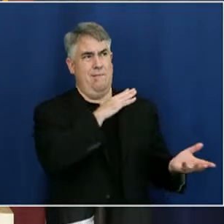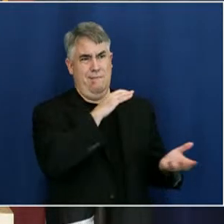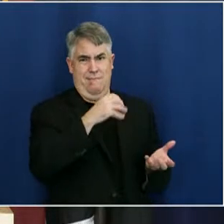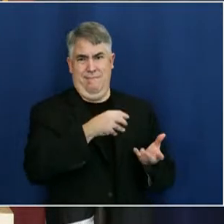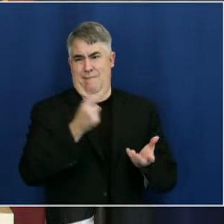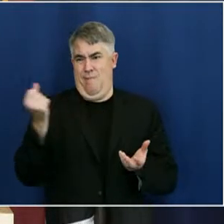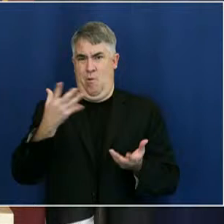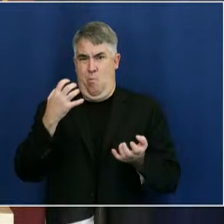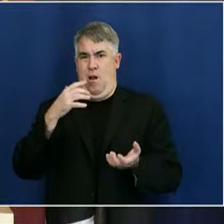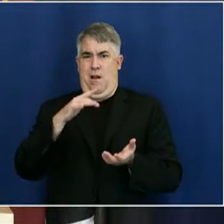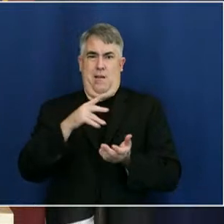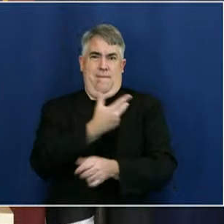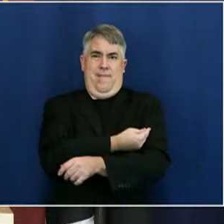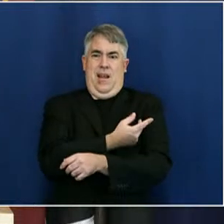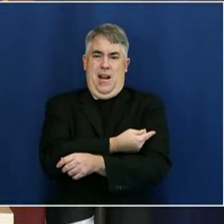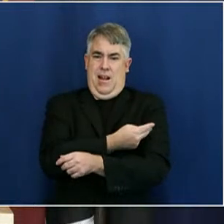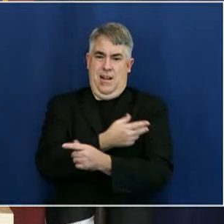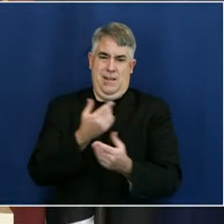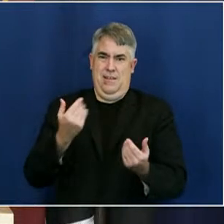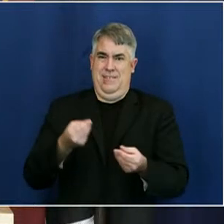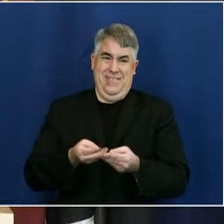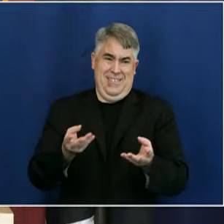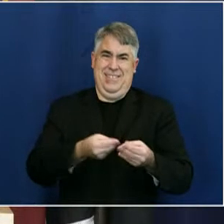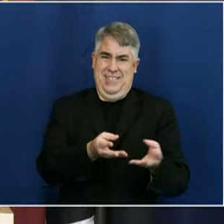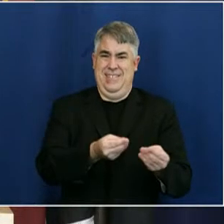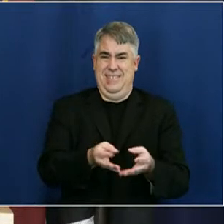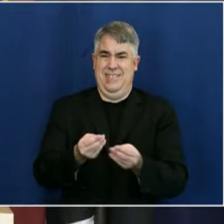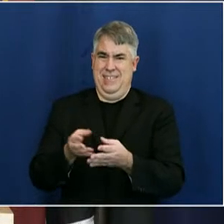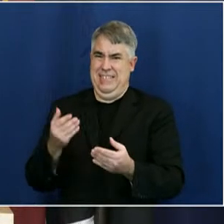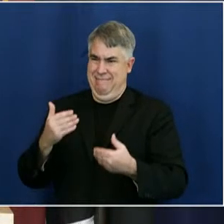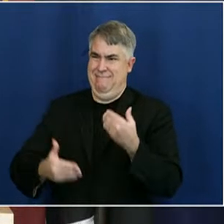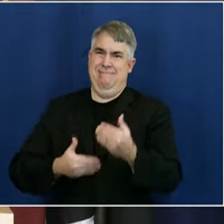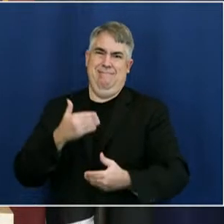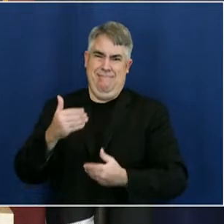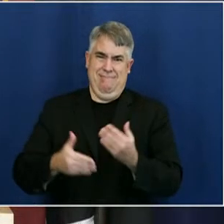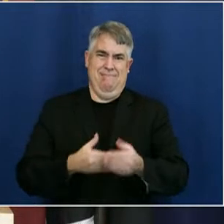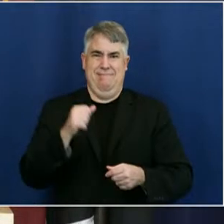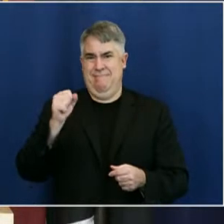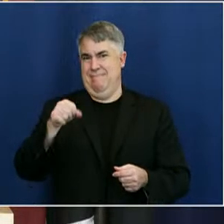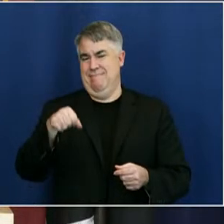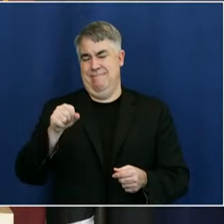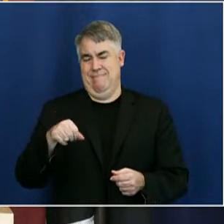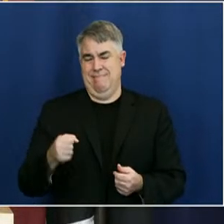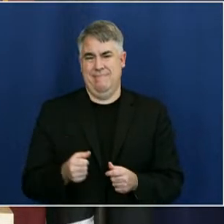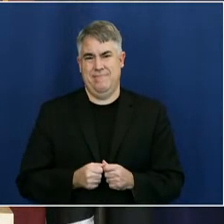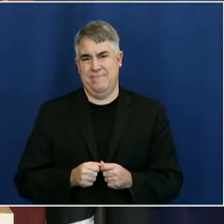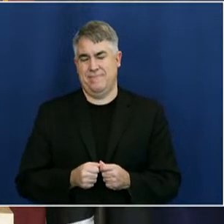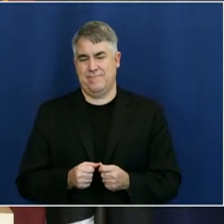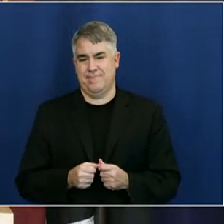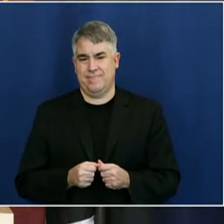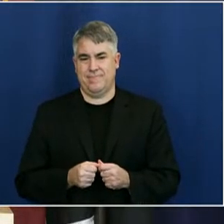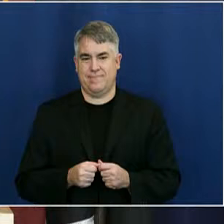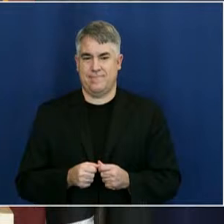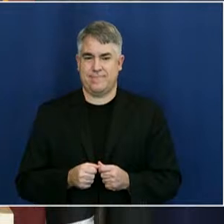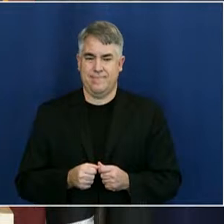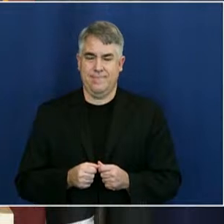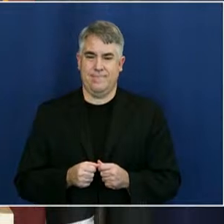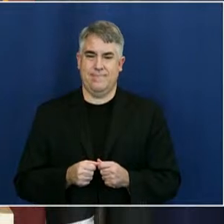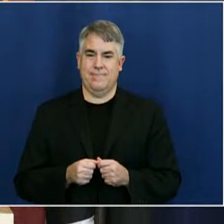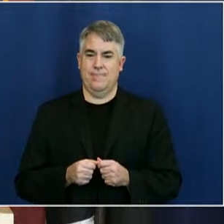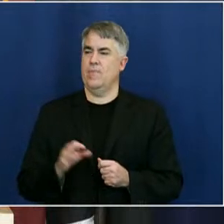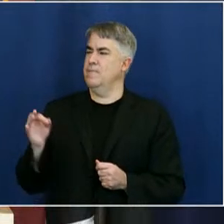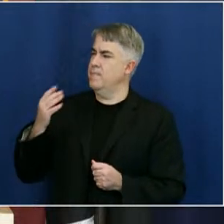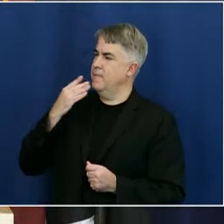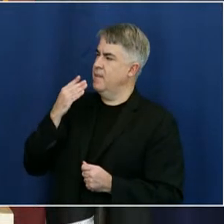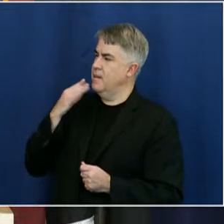in arms as quickly as possible. And so I don't think there will be anything that will disrupt that spirit. Thank you, Supervisor